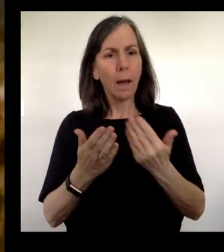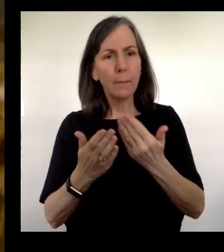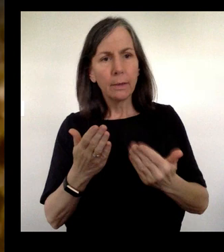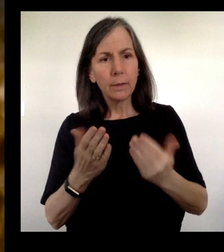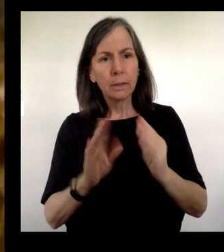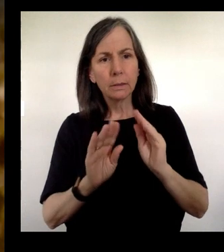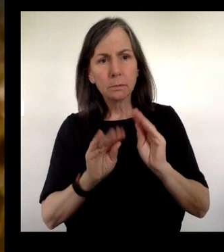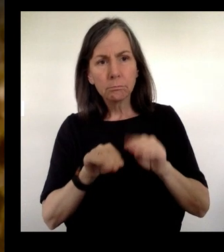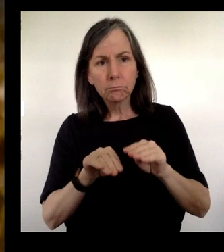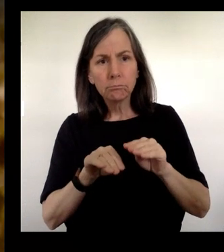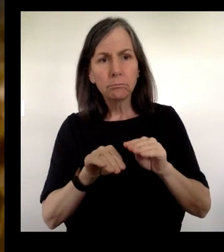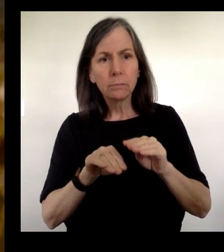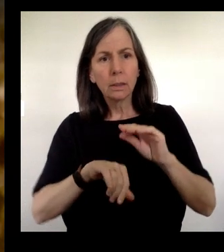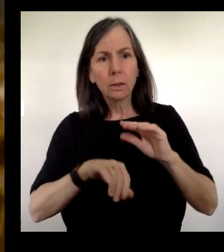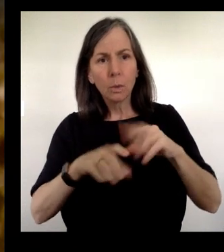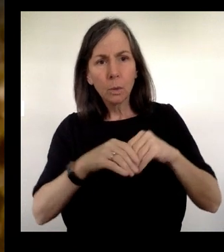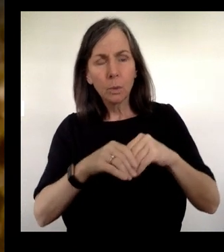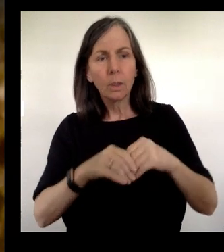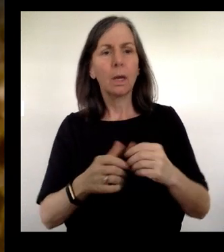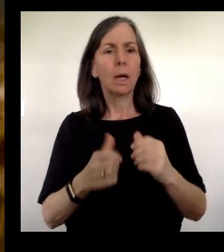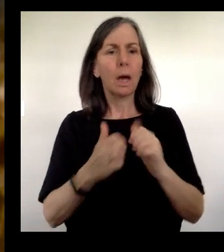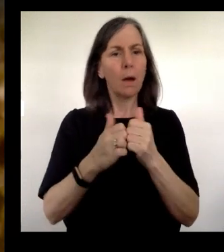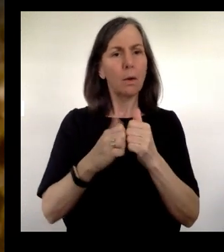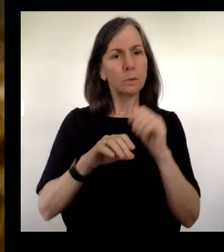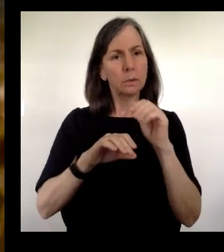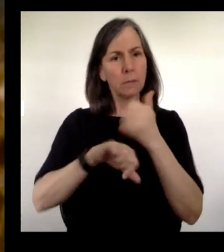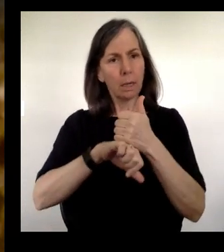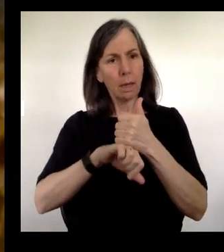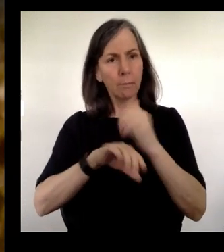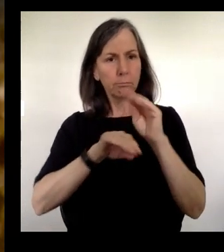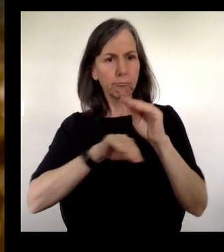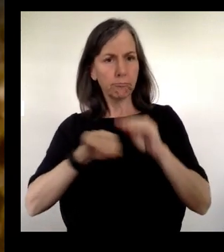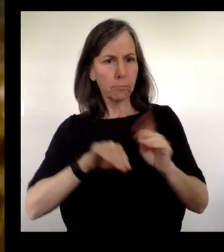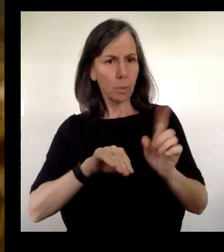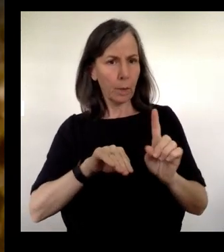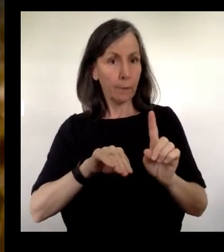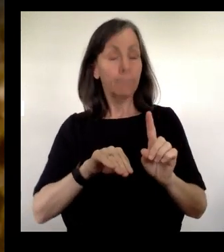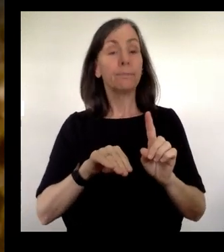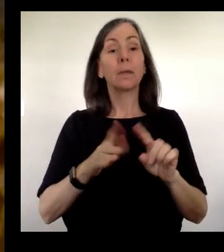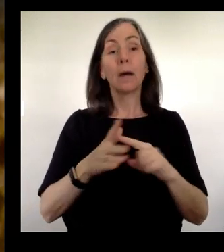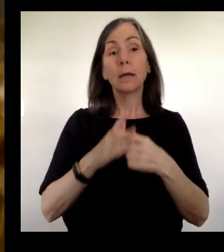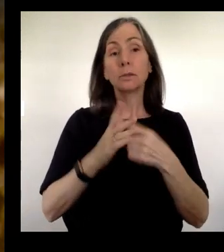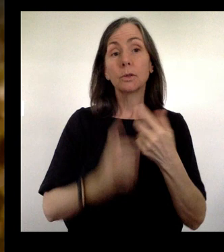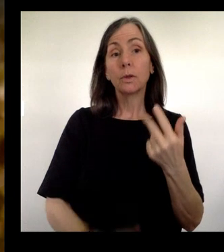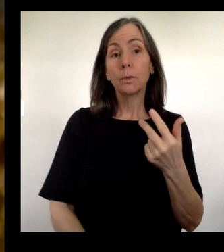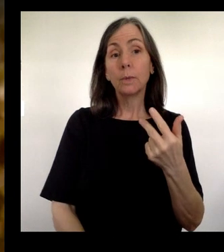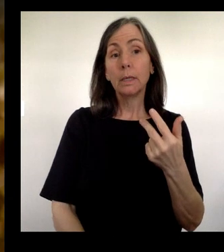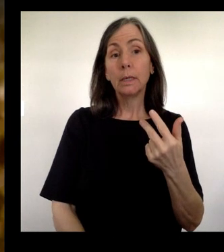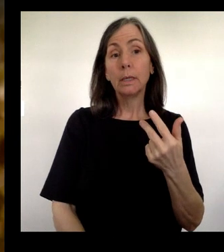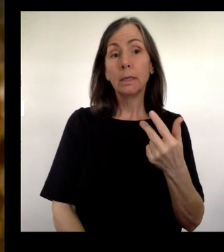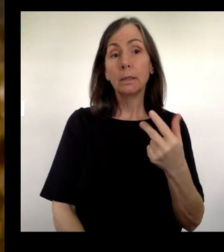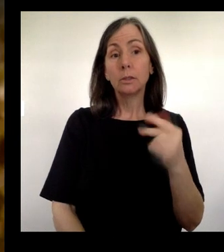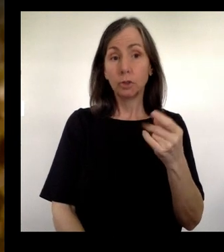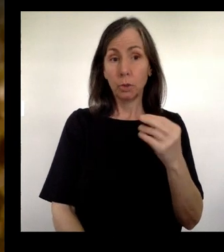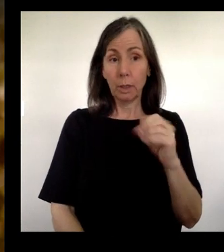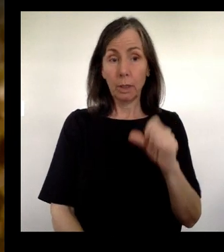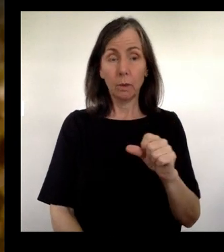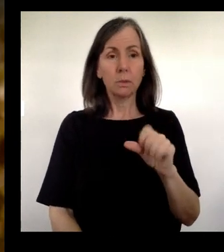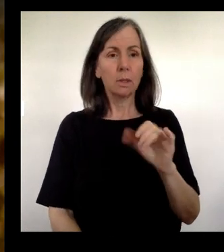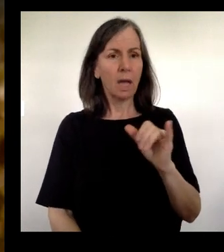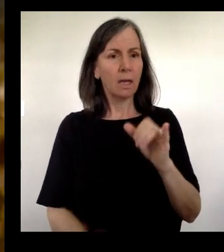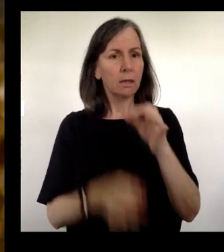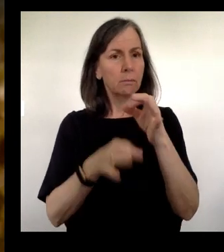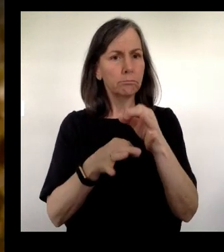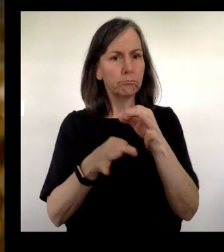in it? How do you want to arrange those items? So I started by putting 3 Cheerios together kind of in a